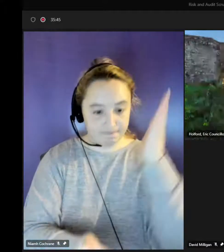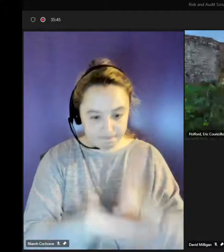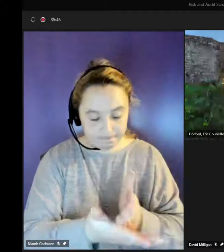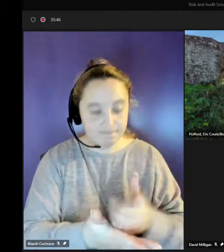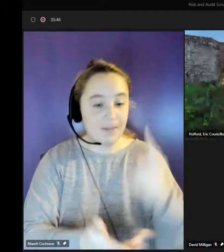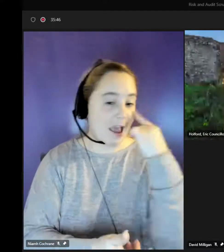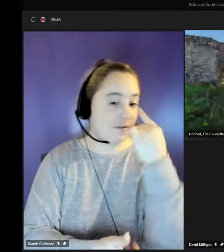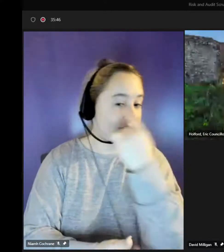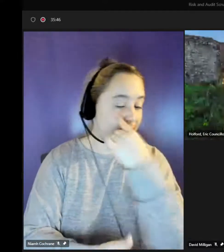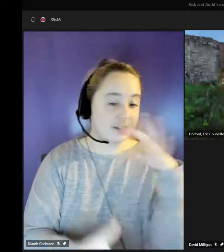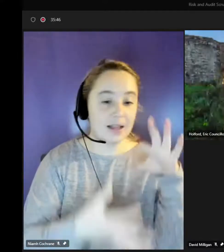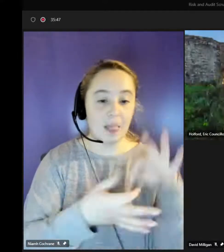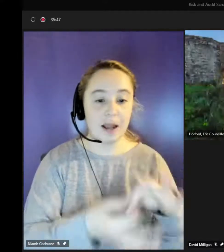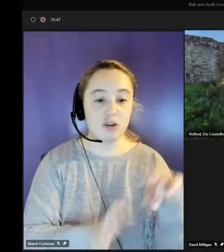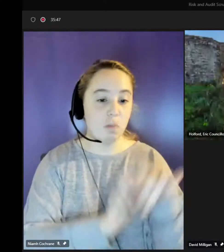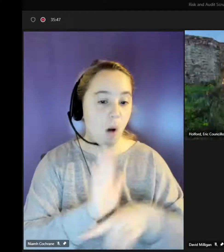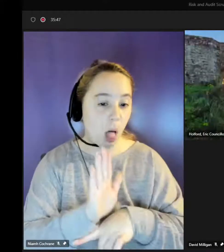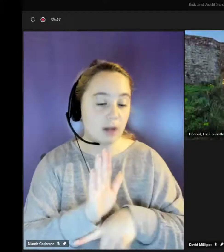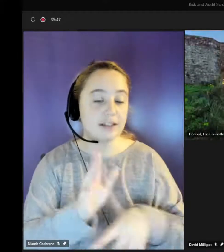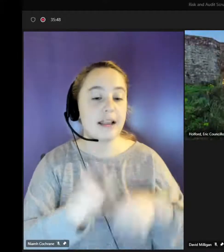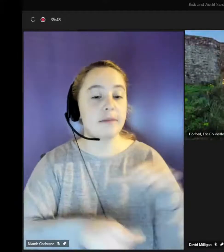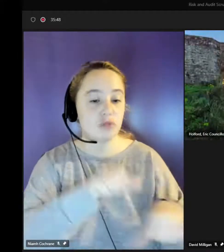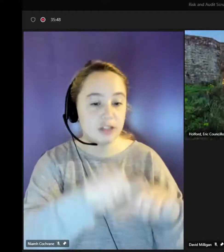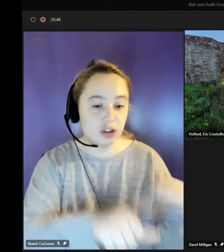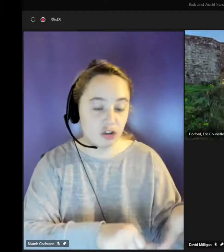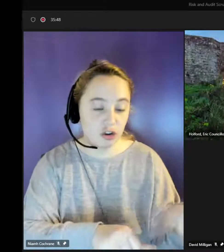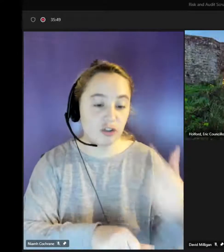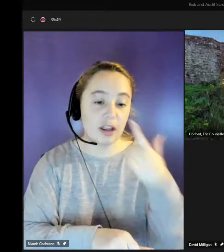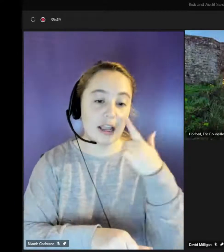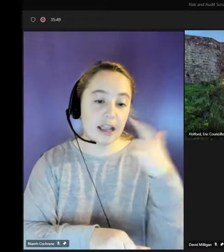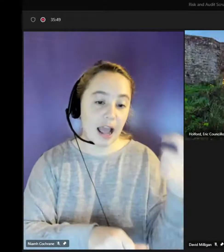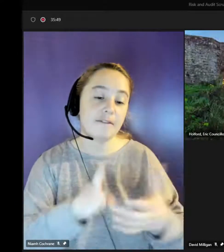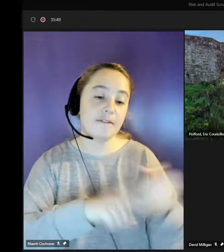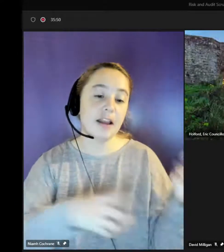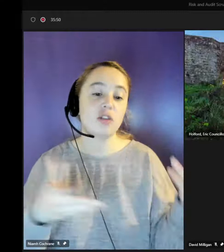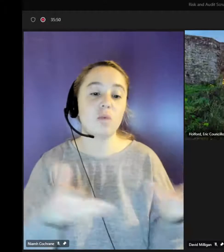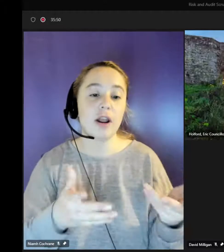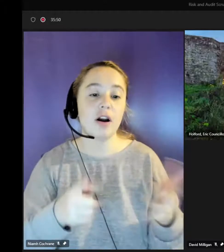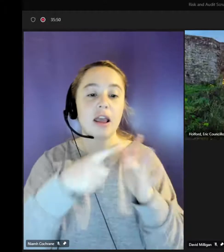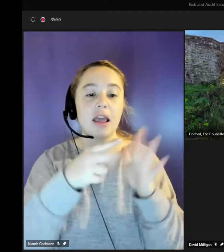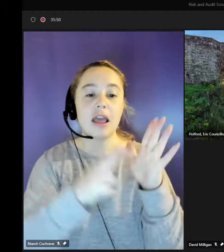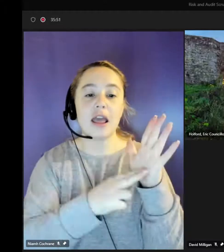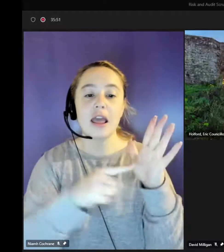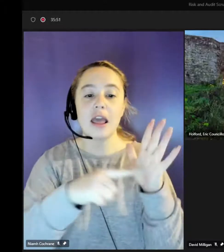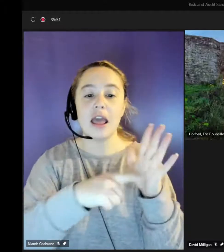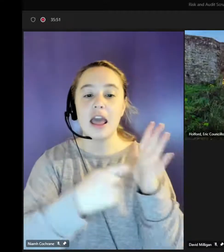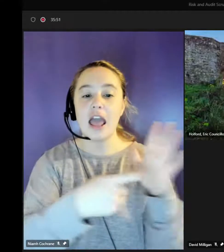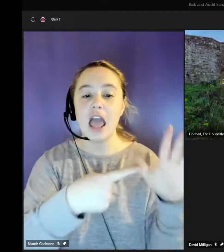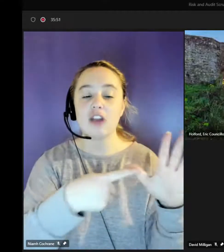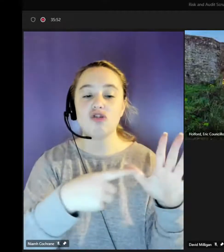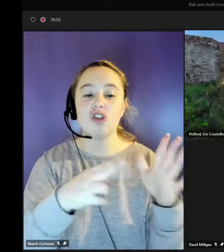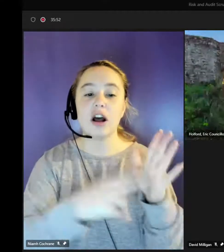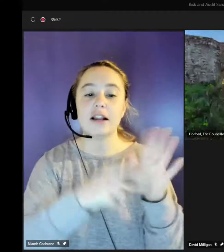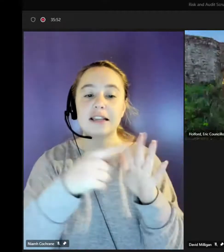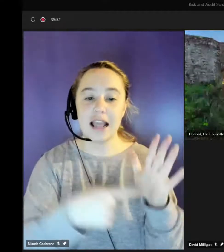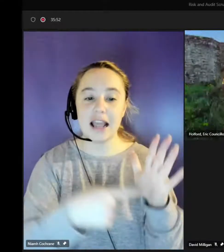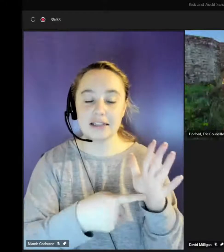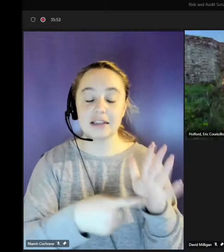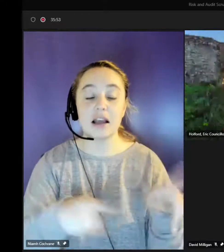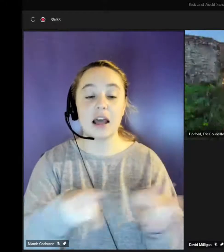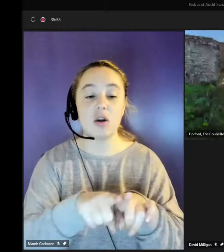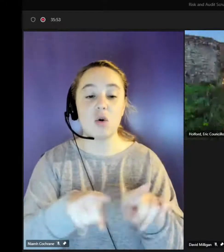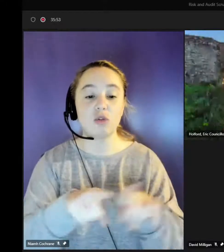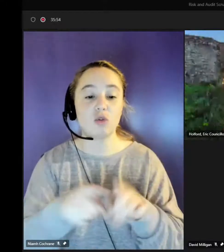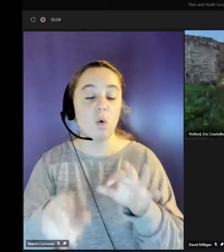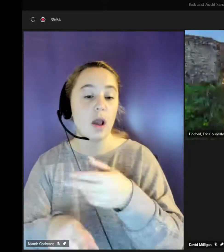to policies and procedures, etc., which you can find in the council intranet, to committee reports, which you can find